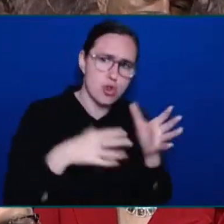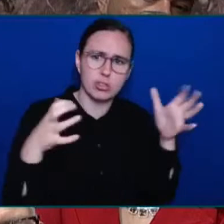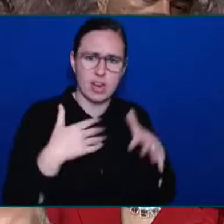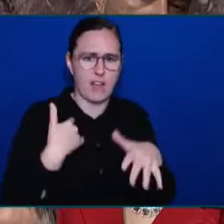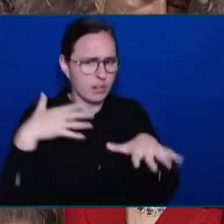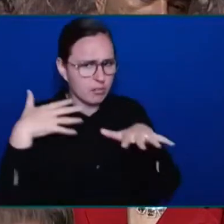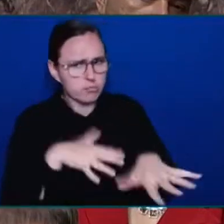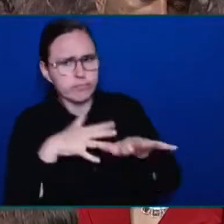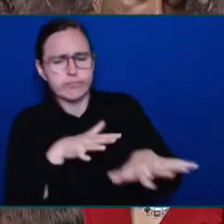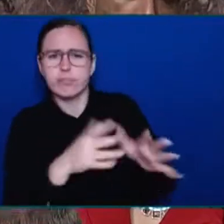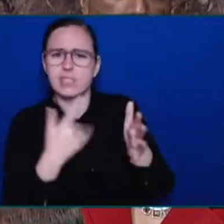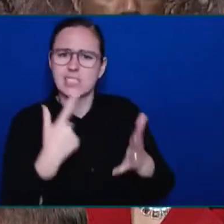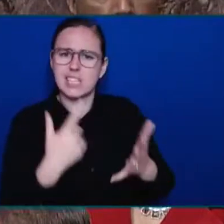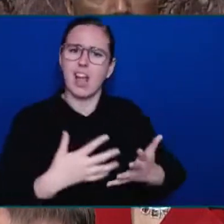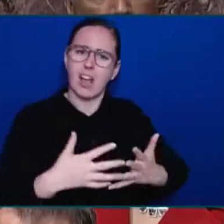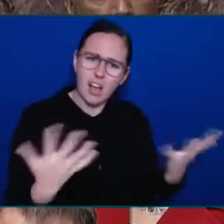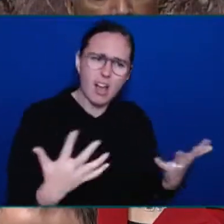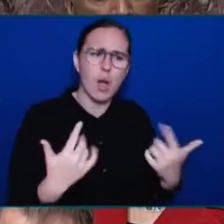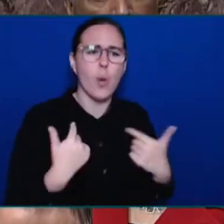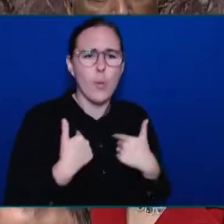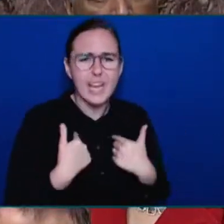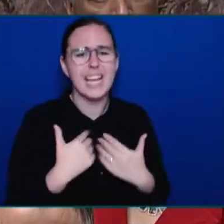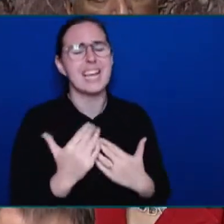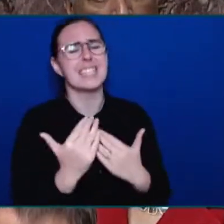They expect him to do something.